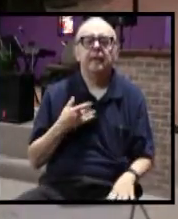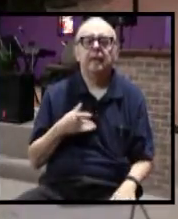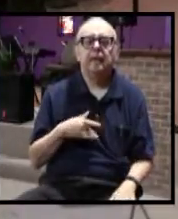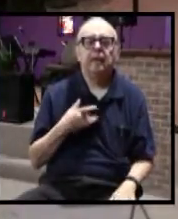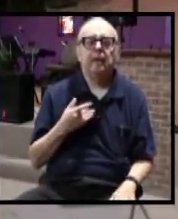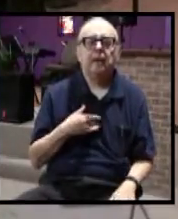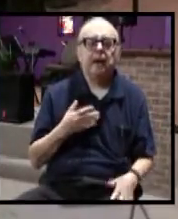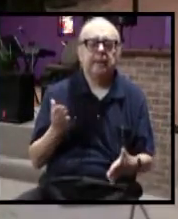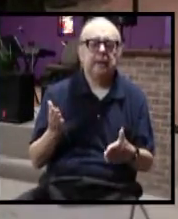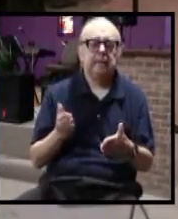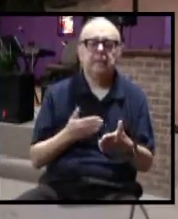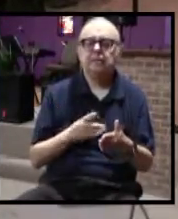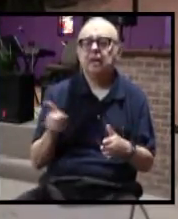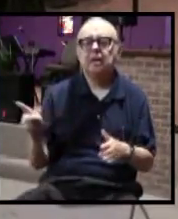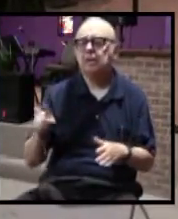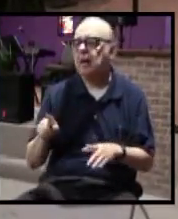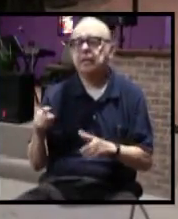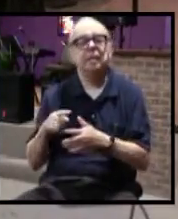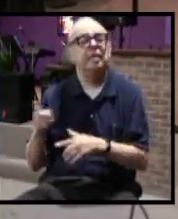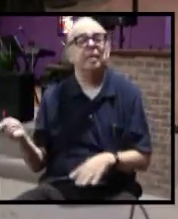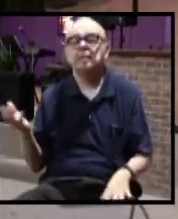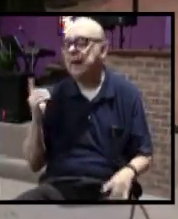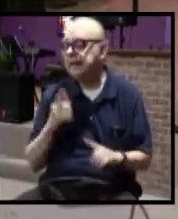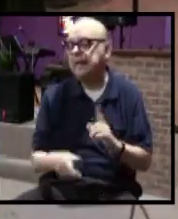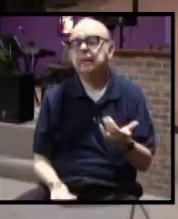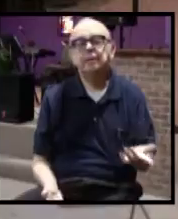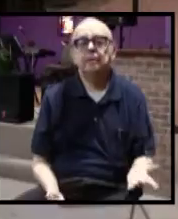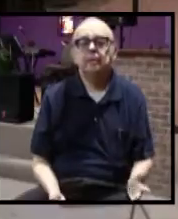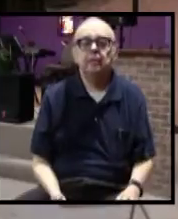Maybe you feel like, well, you know, I can't sing like them or,